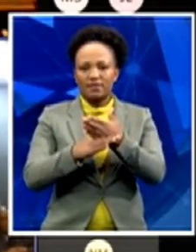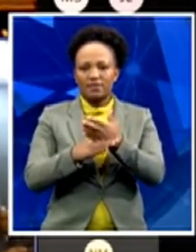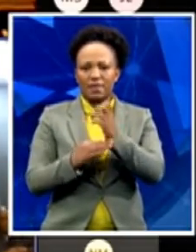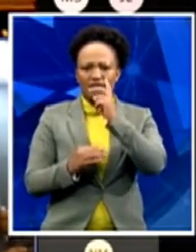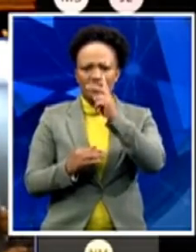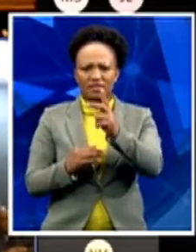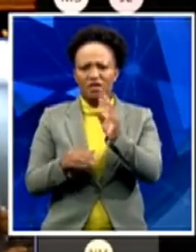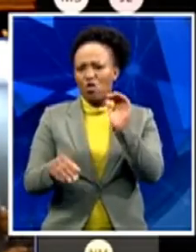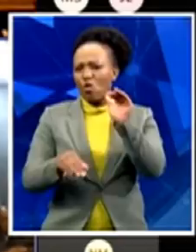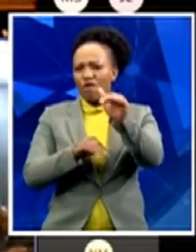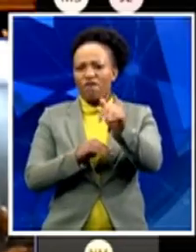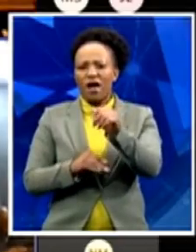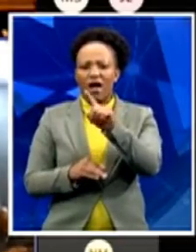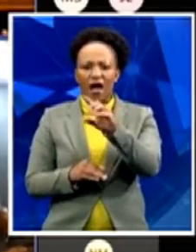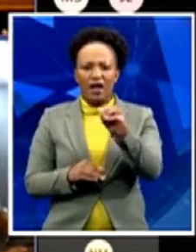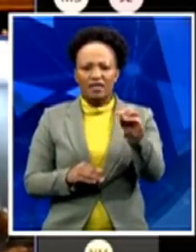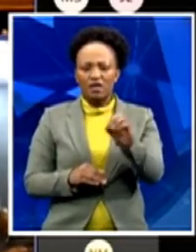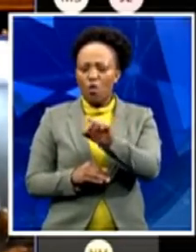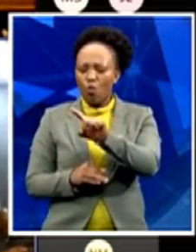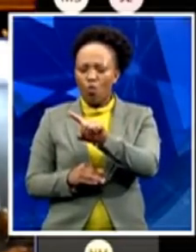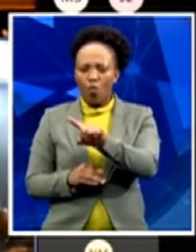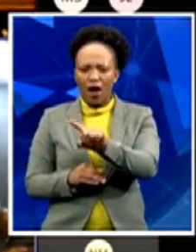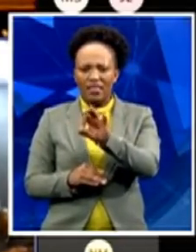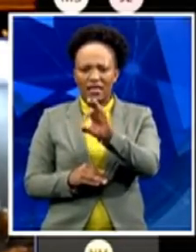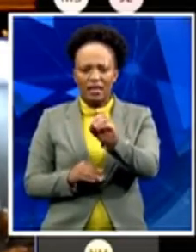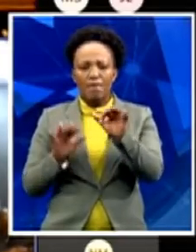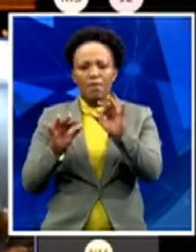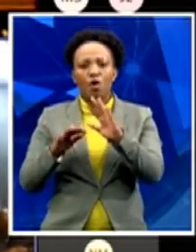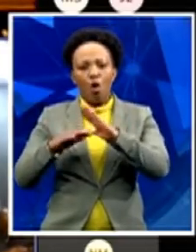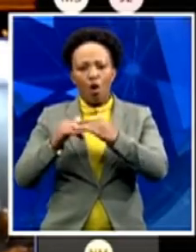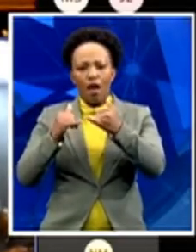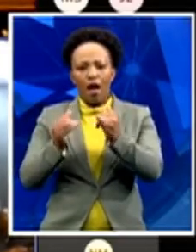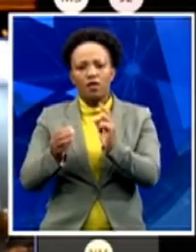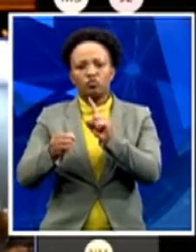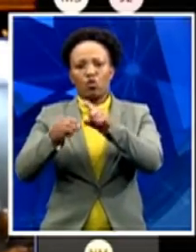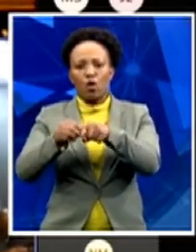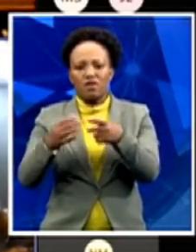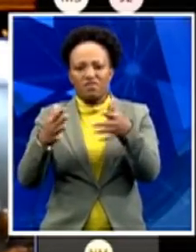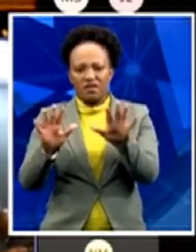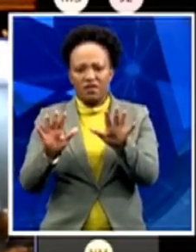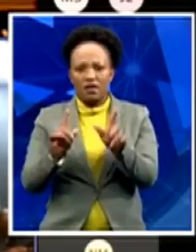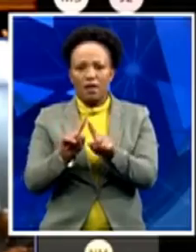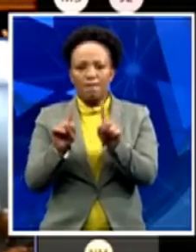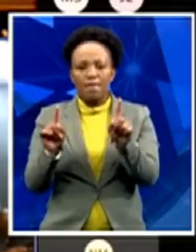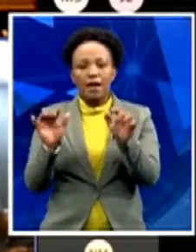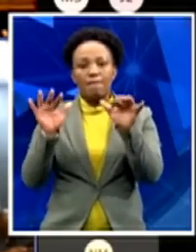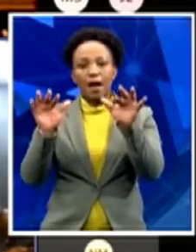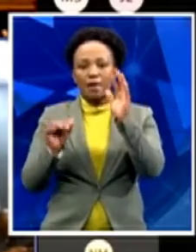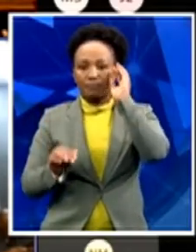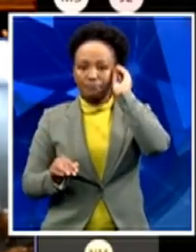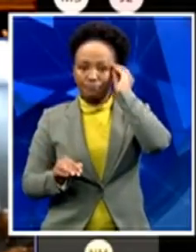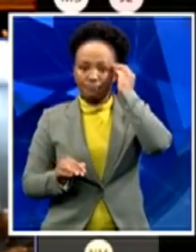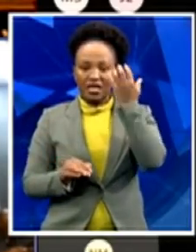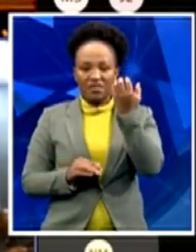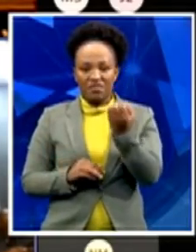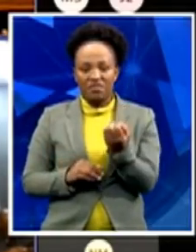130 people who are part of it. But given the public interest and some of